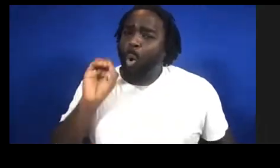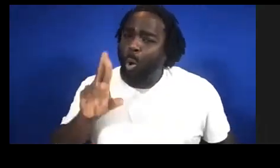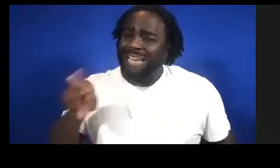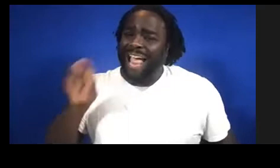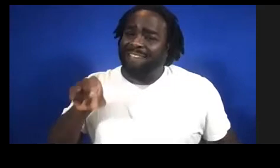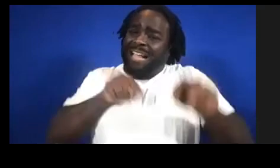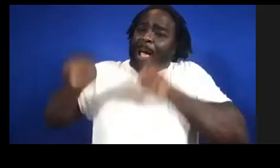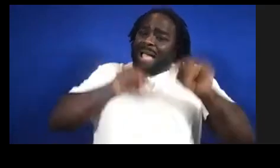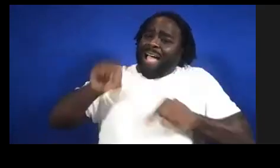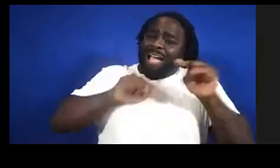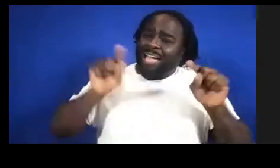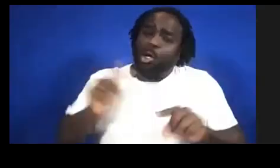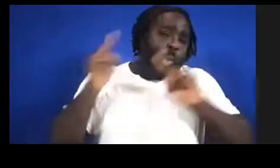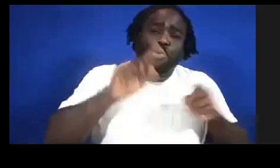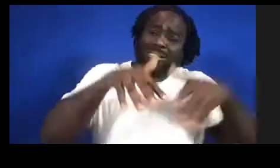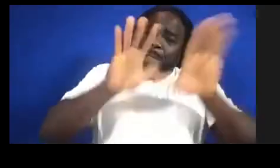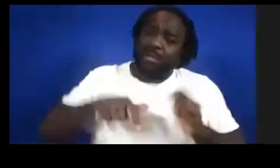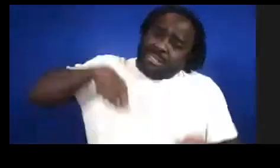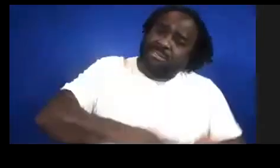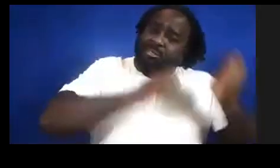Tim Cook better figure that out,